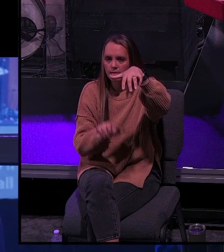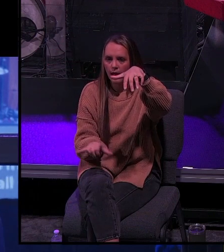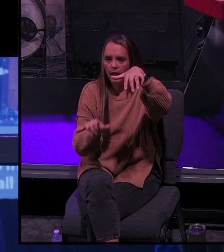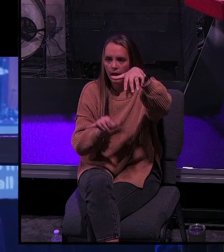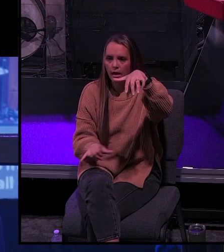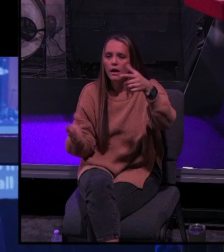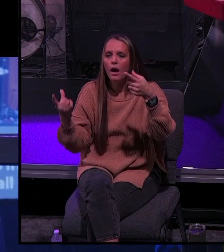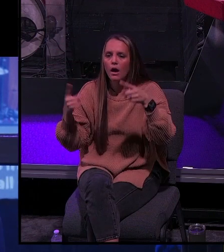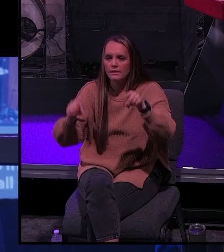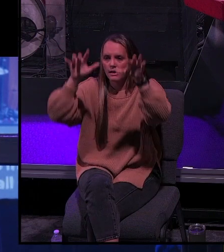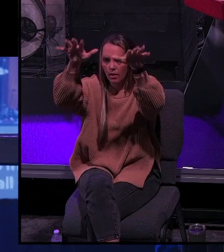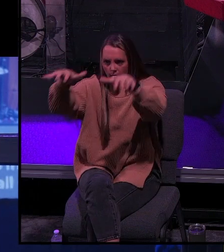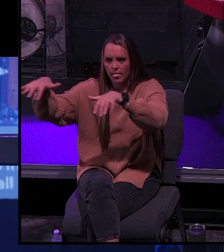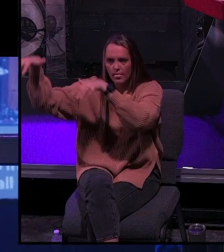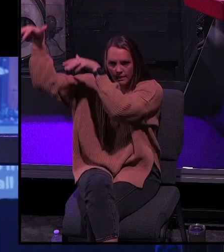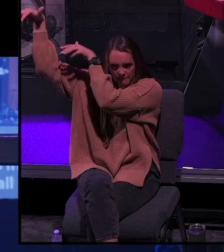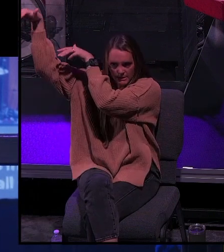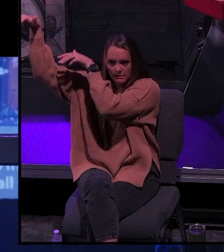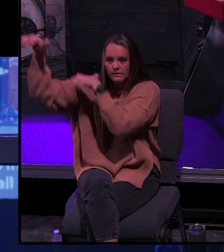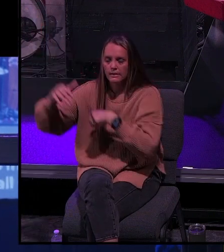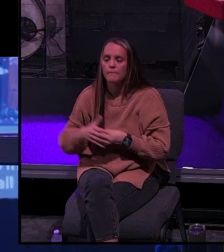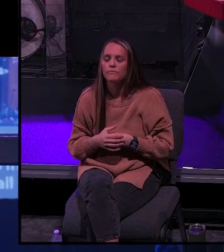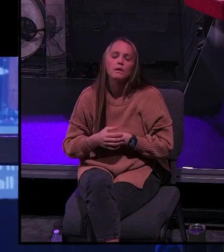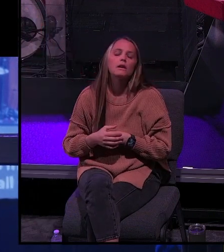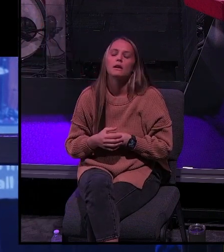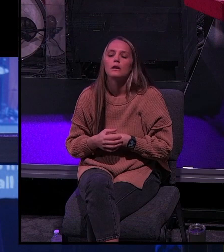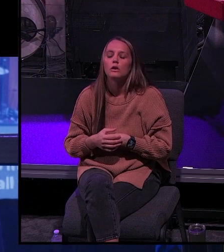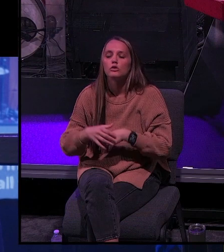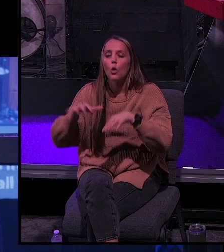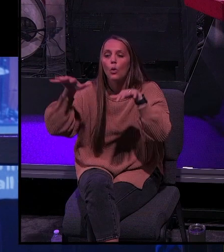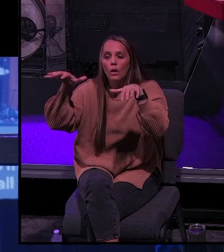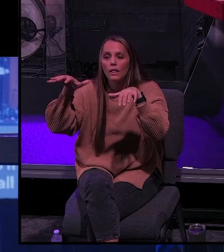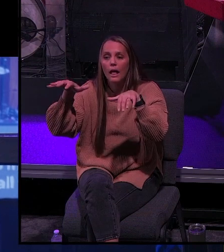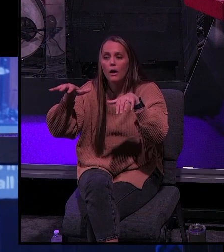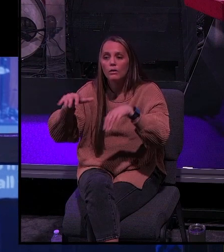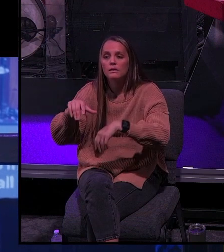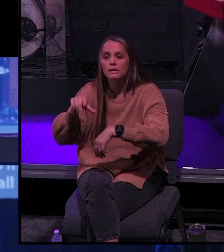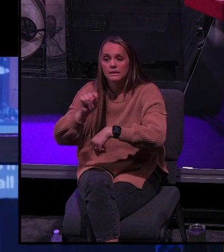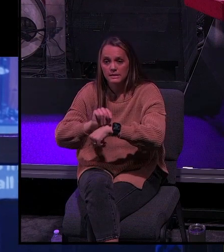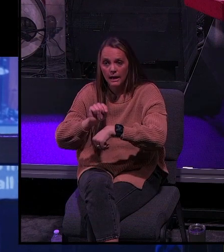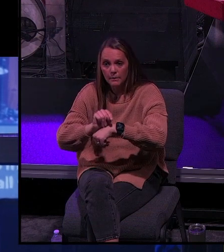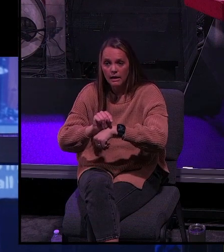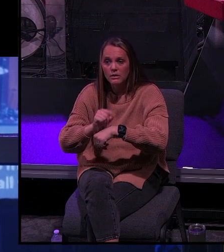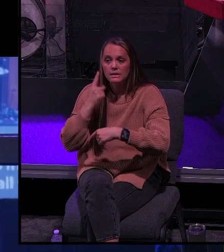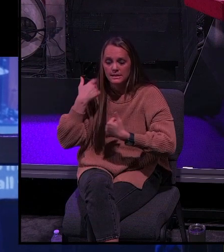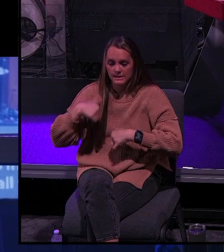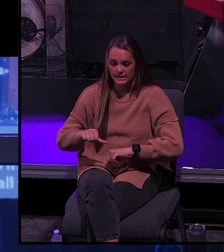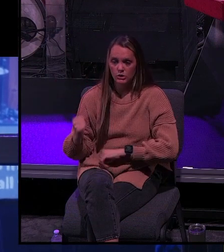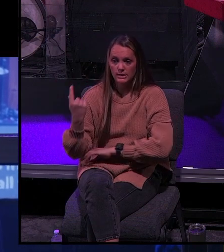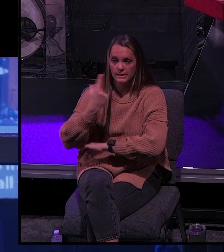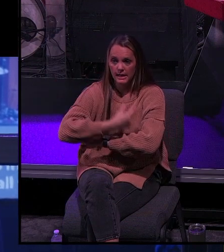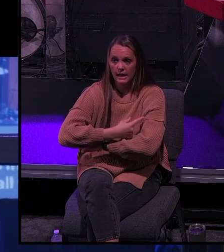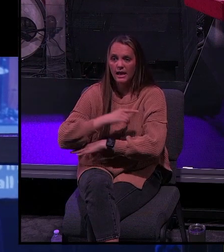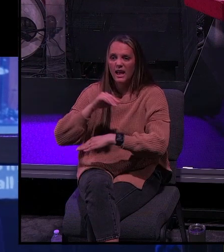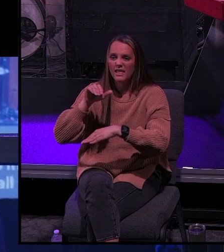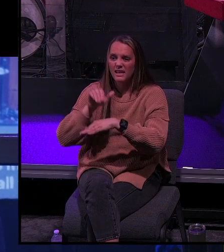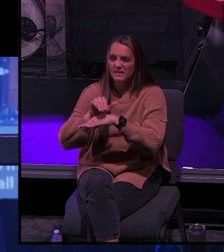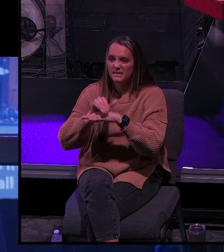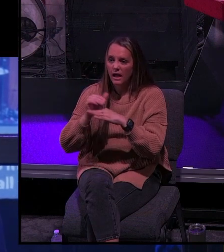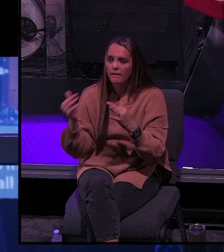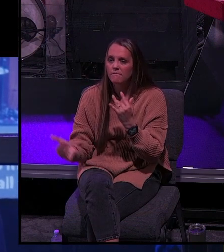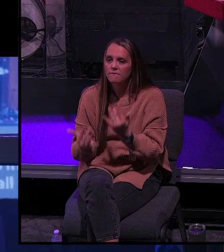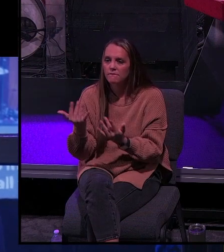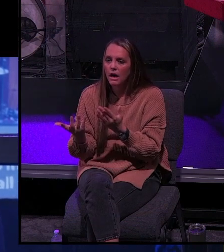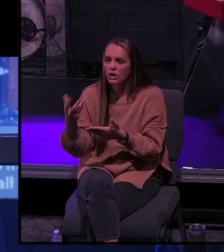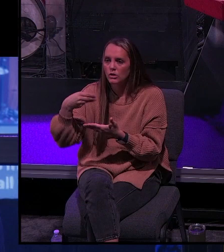lifted. So the cloud of the Lord was over the tabernacle by day, and fire was in the cloud by night, in the sight of all the Israelites